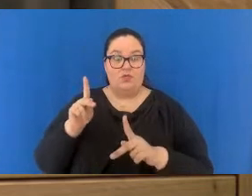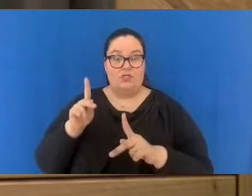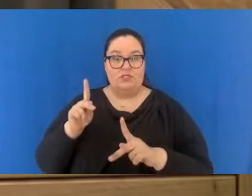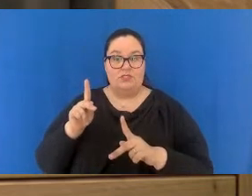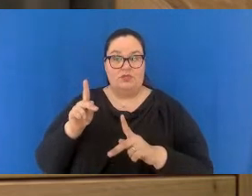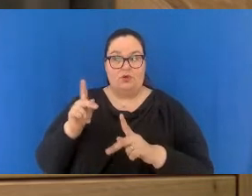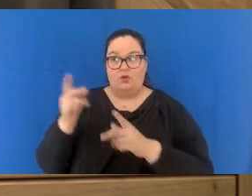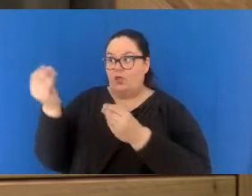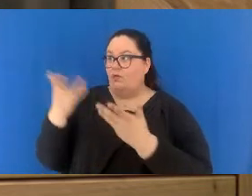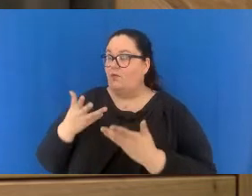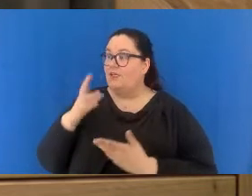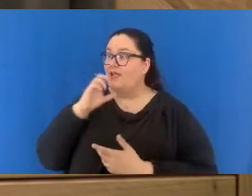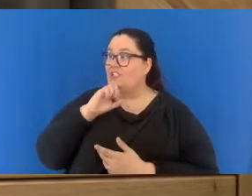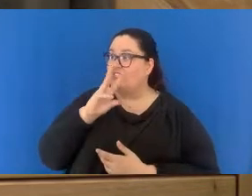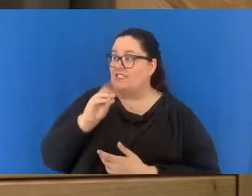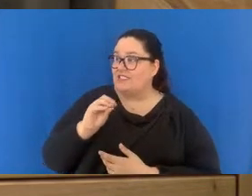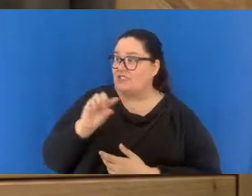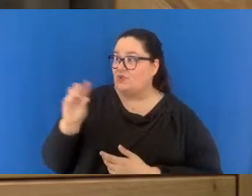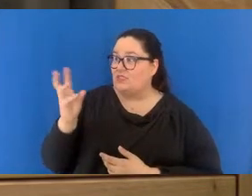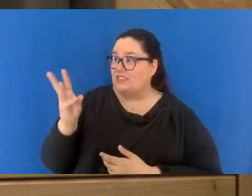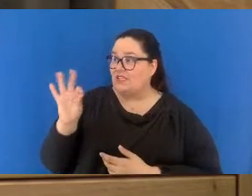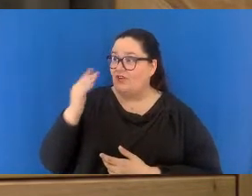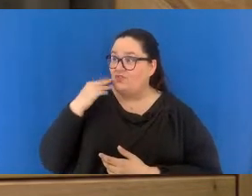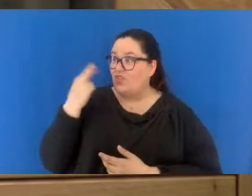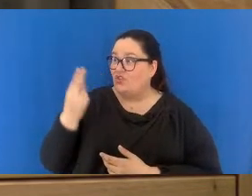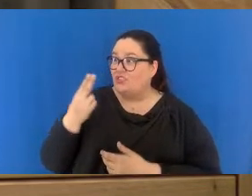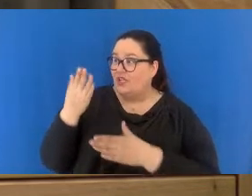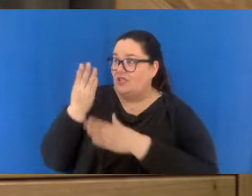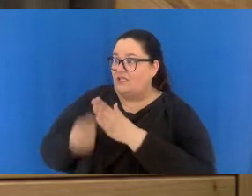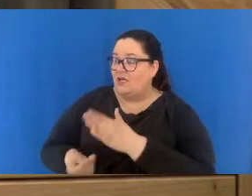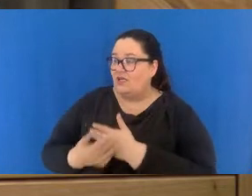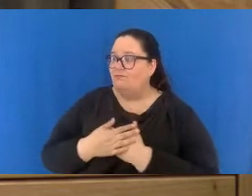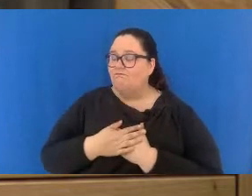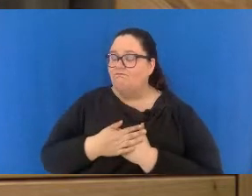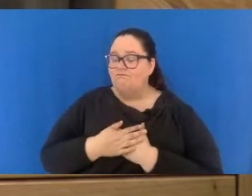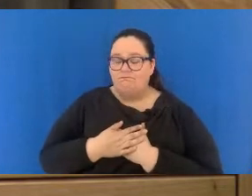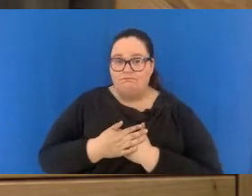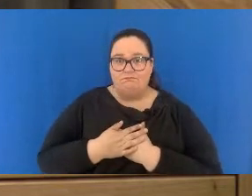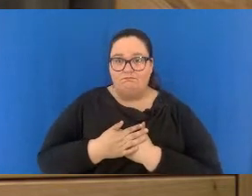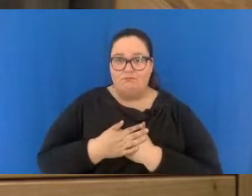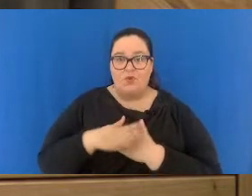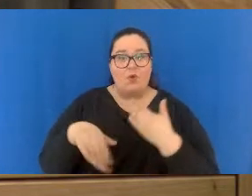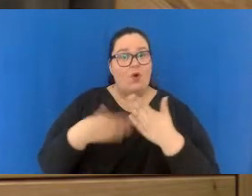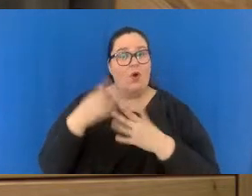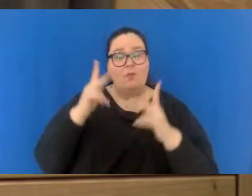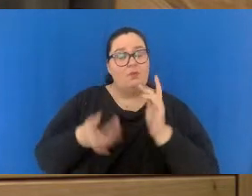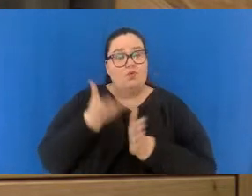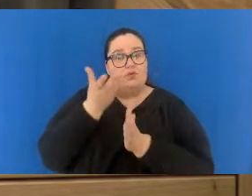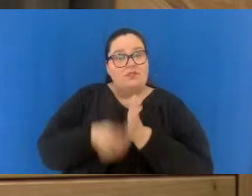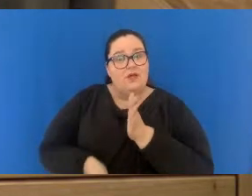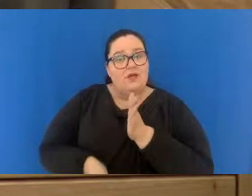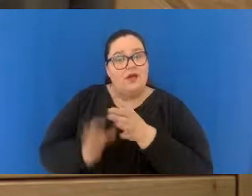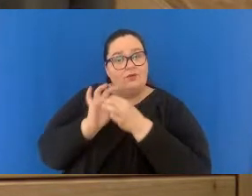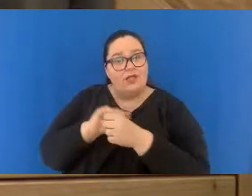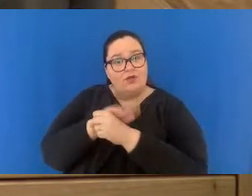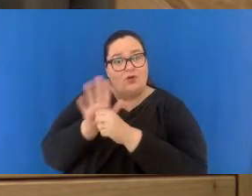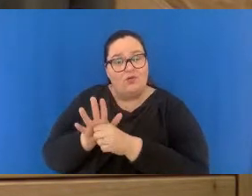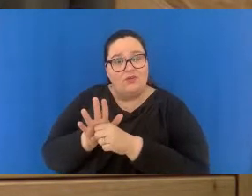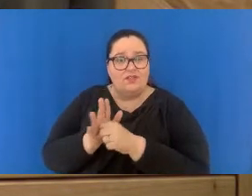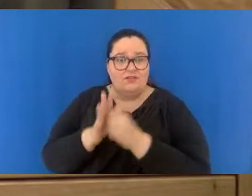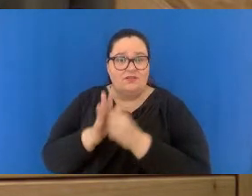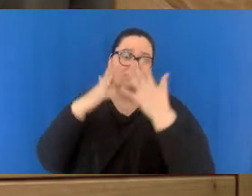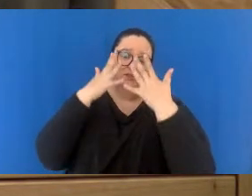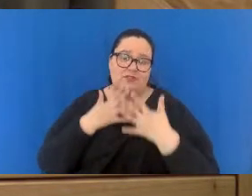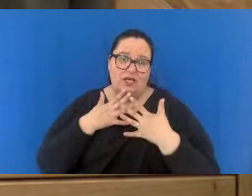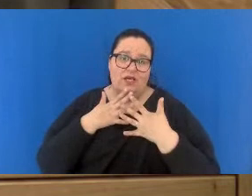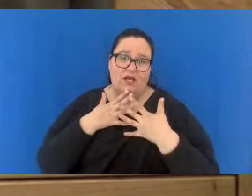69 passed away in Zone 4. Each person who loses their life to this virus is a tragedy, and my